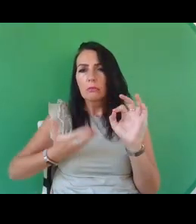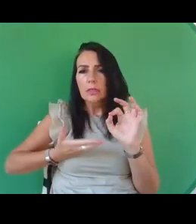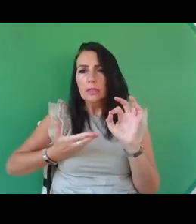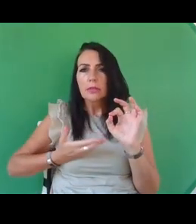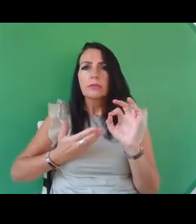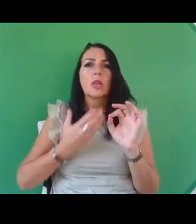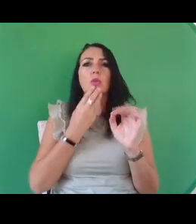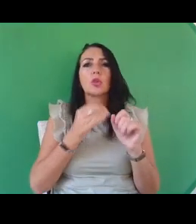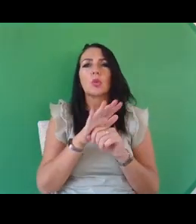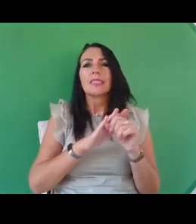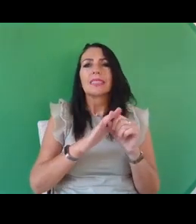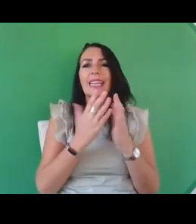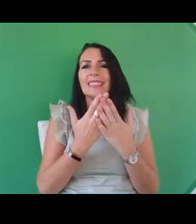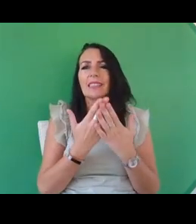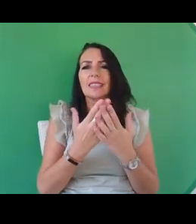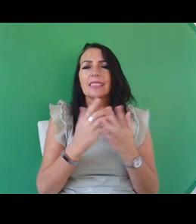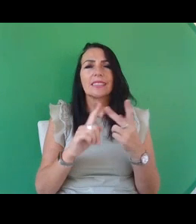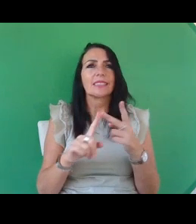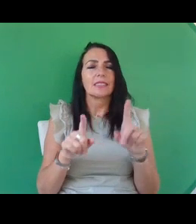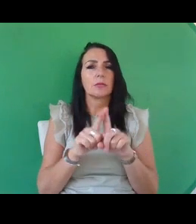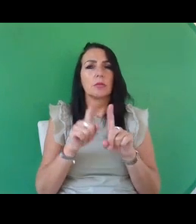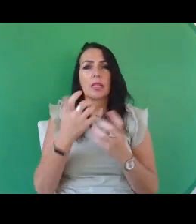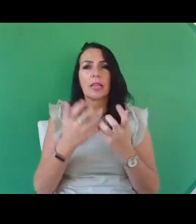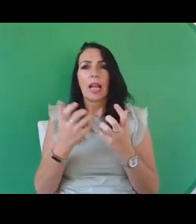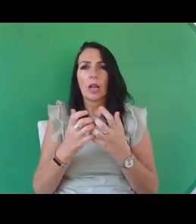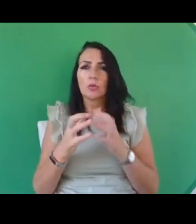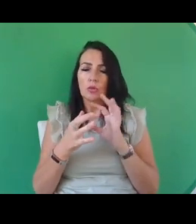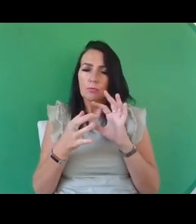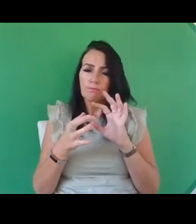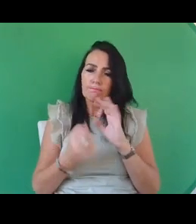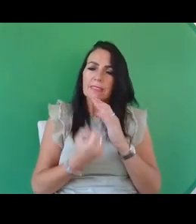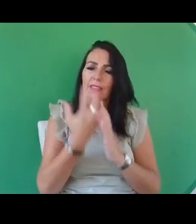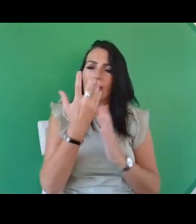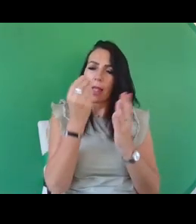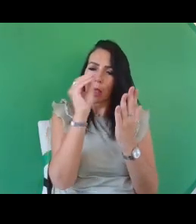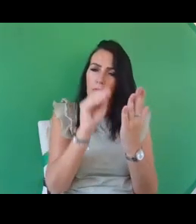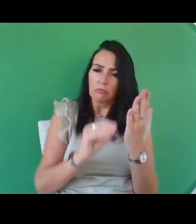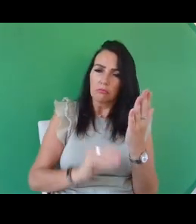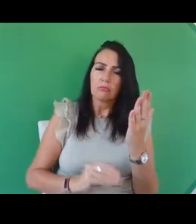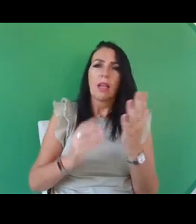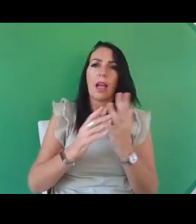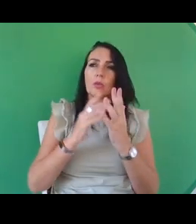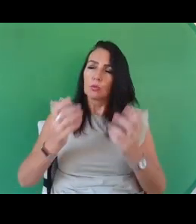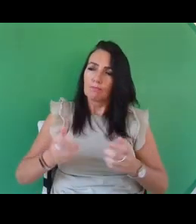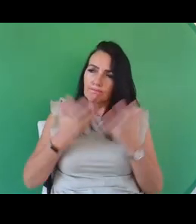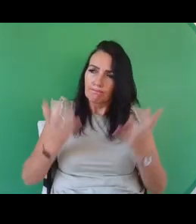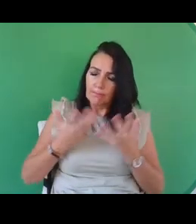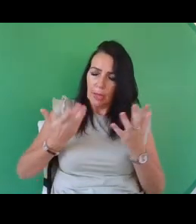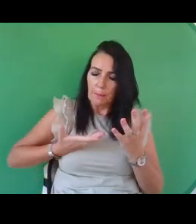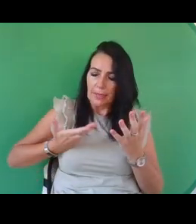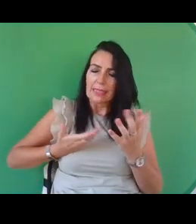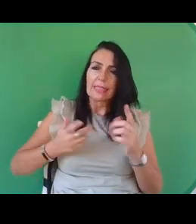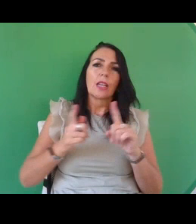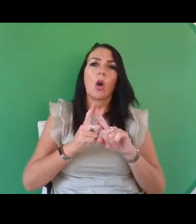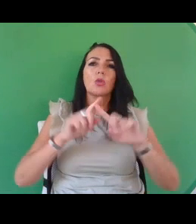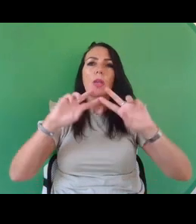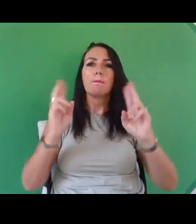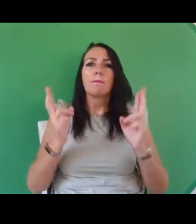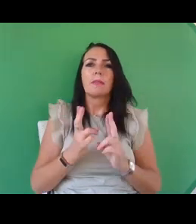case studies and we will show how to develop a plan on how this can help your business thrive whilst minimising its